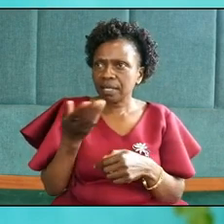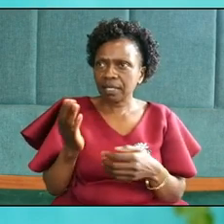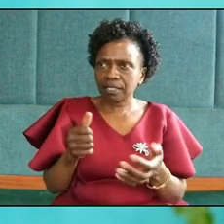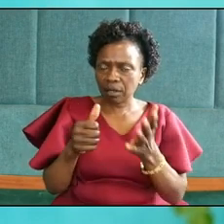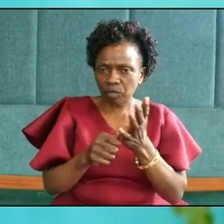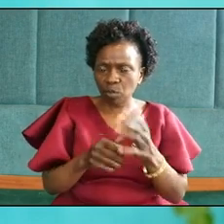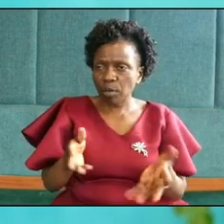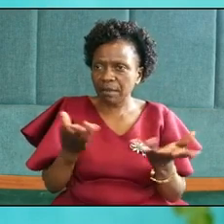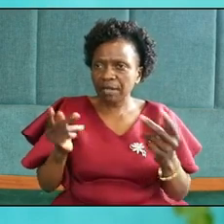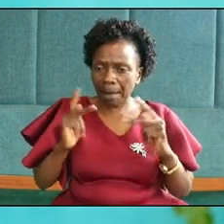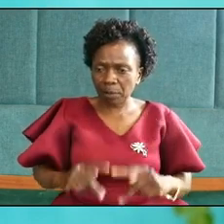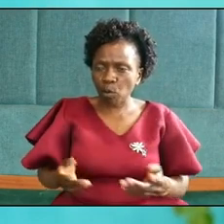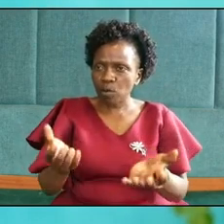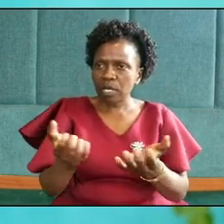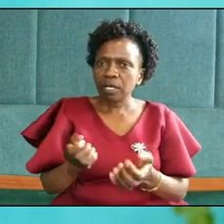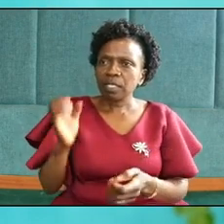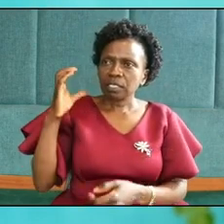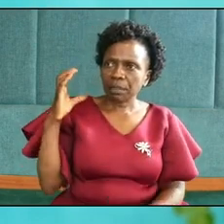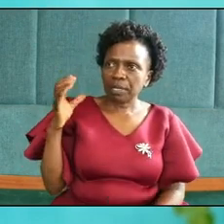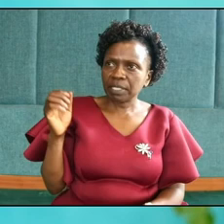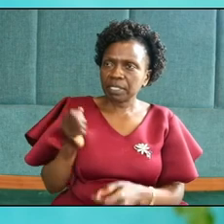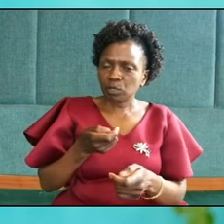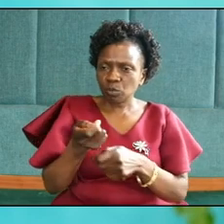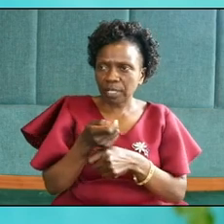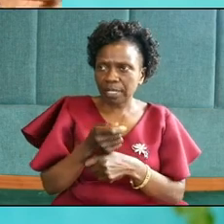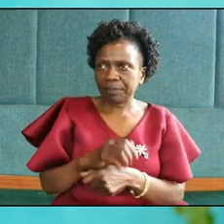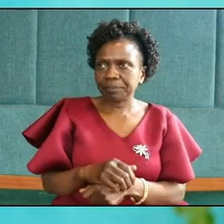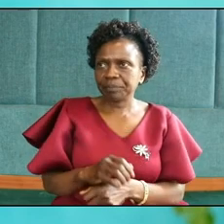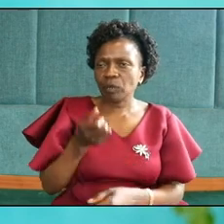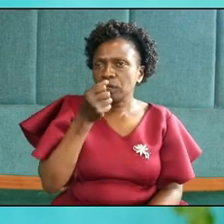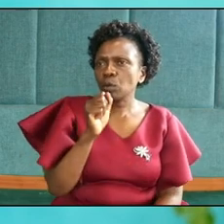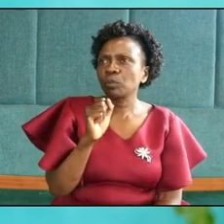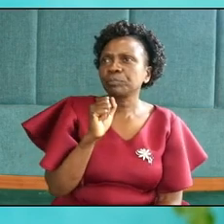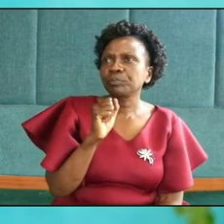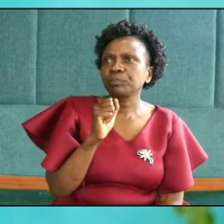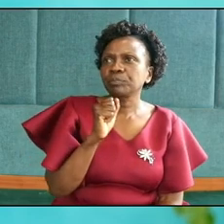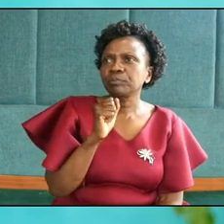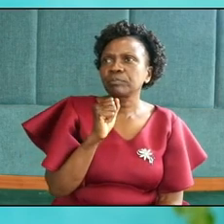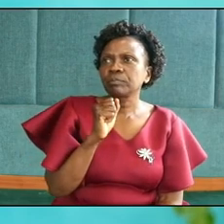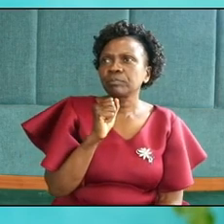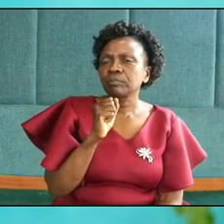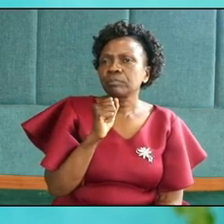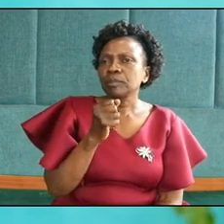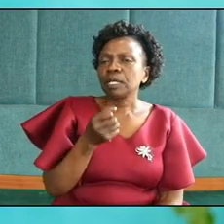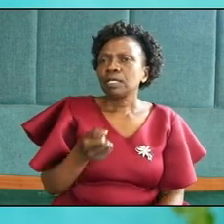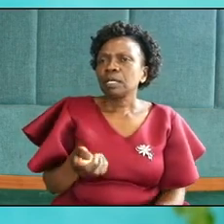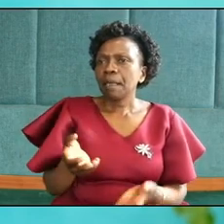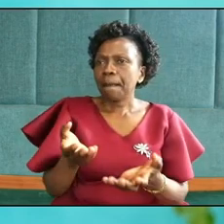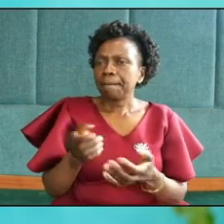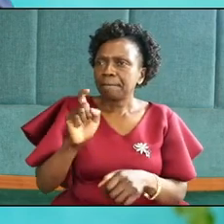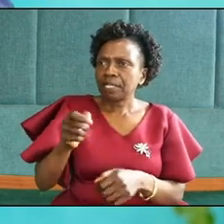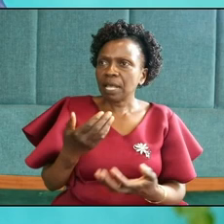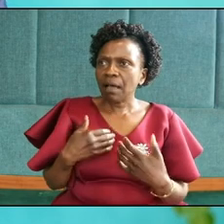wherever there are people. We need chaplains. We need chaplains. And so they have pastoral experience